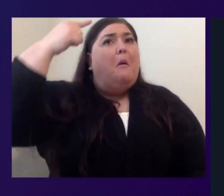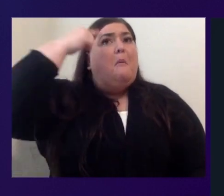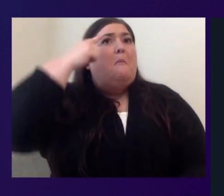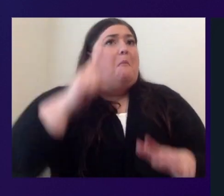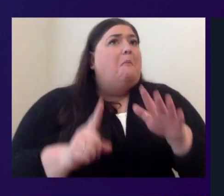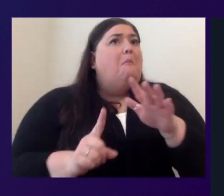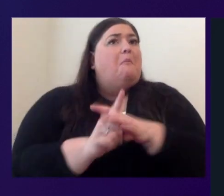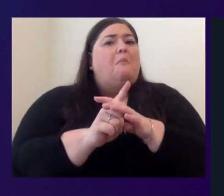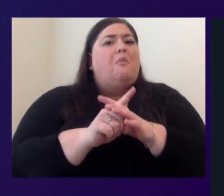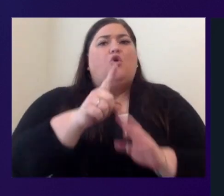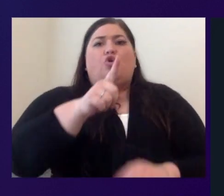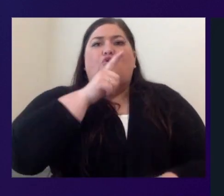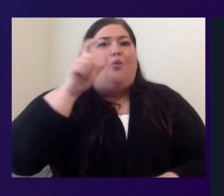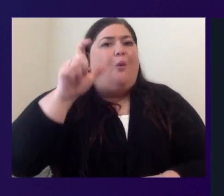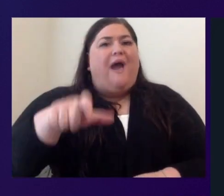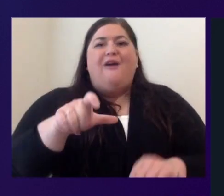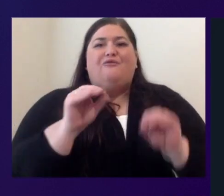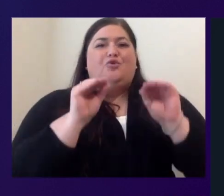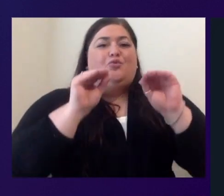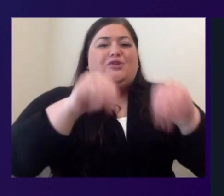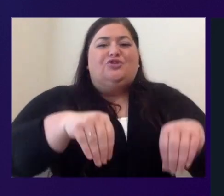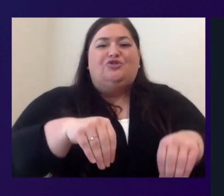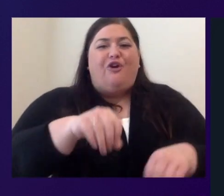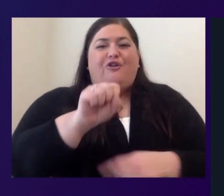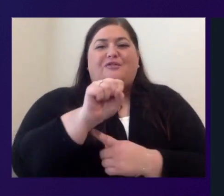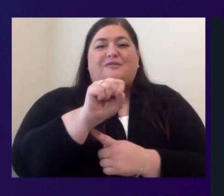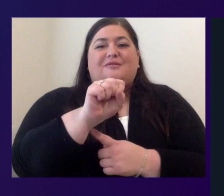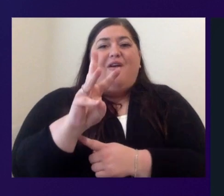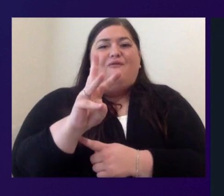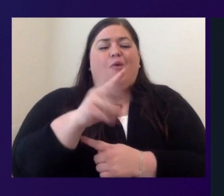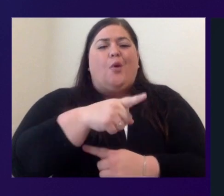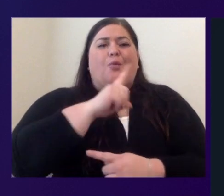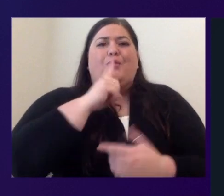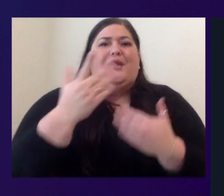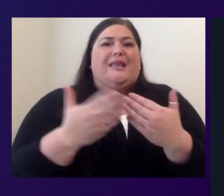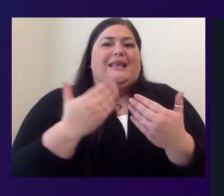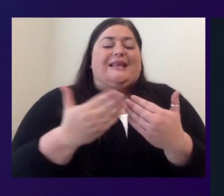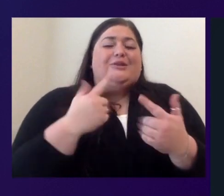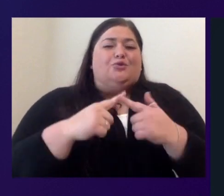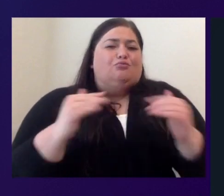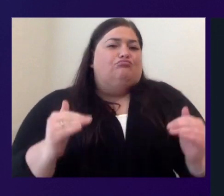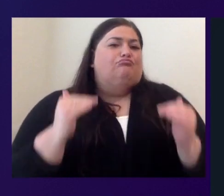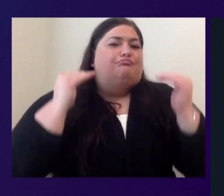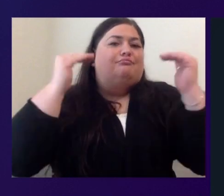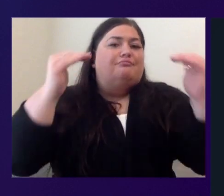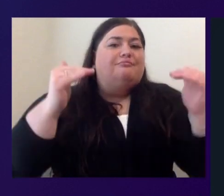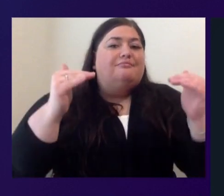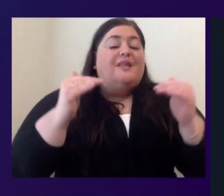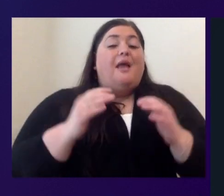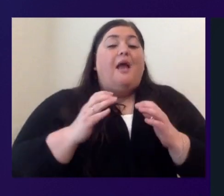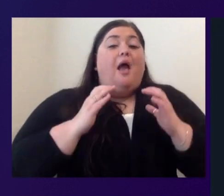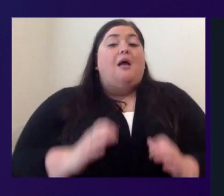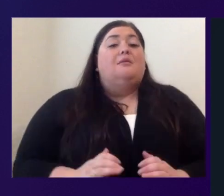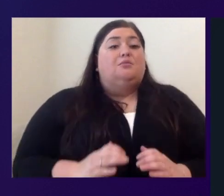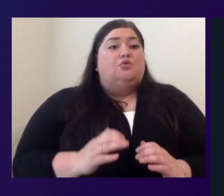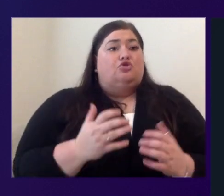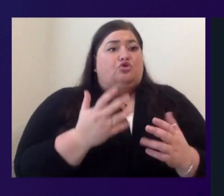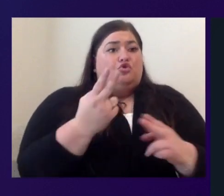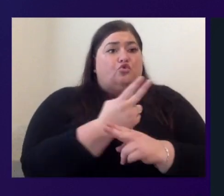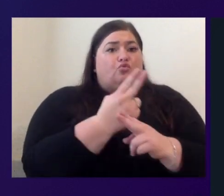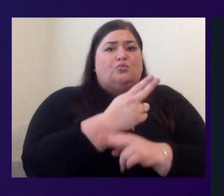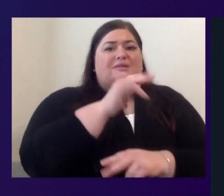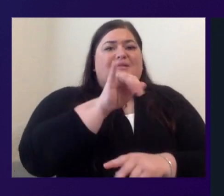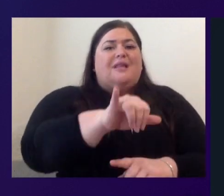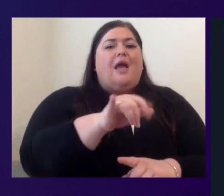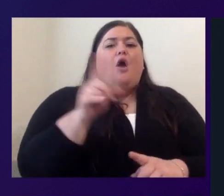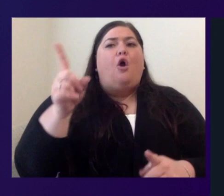to install software. It's easier to upgrade because these customers that want these SaaS applications, they have their own customers